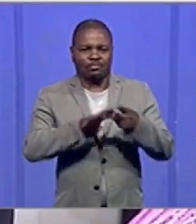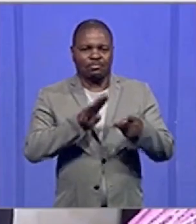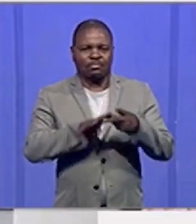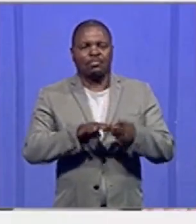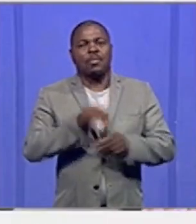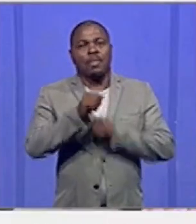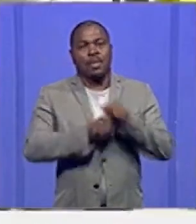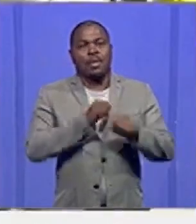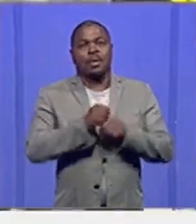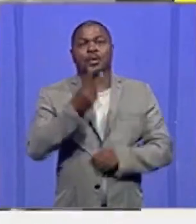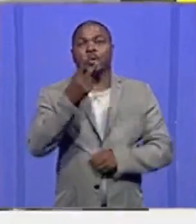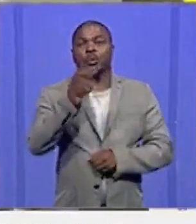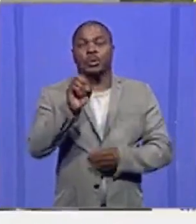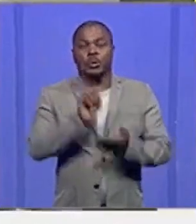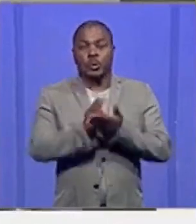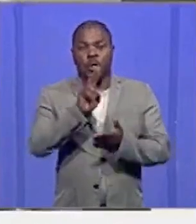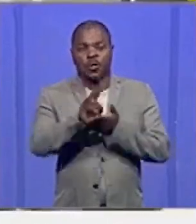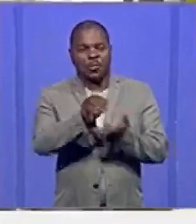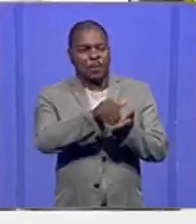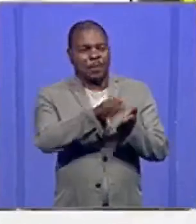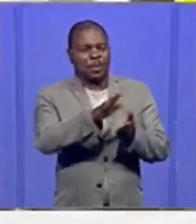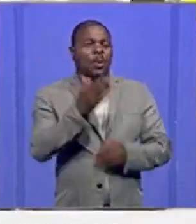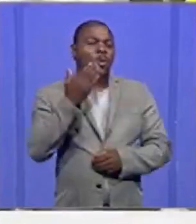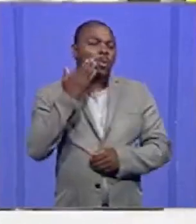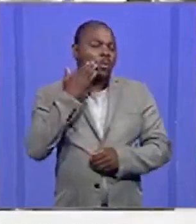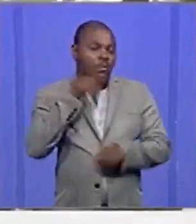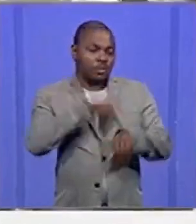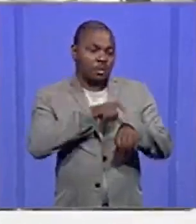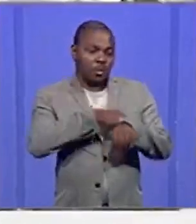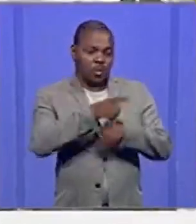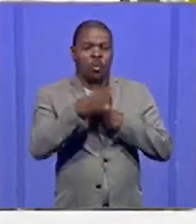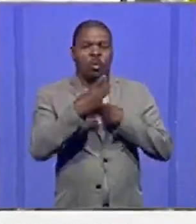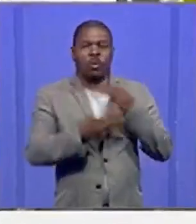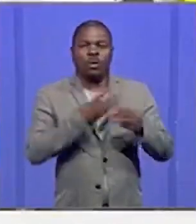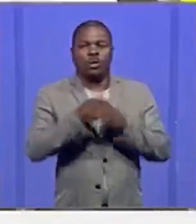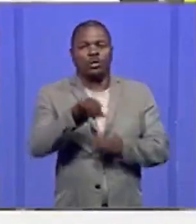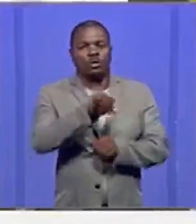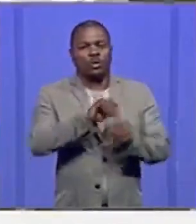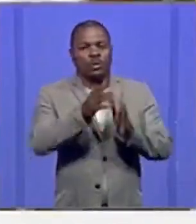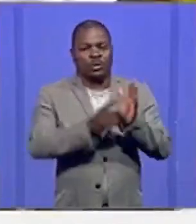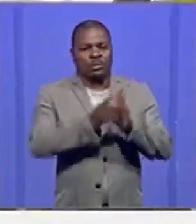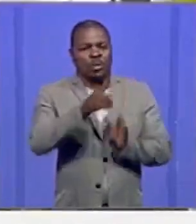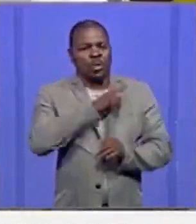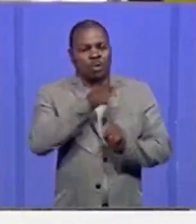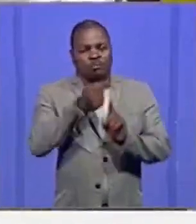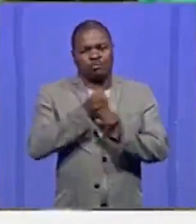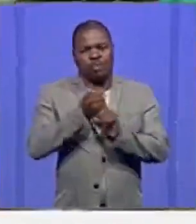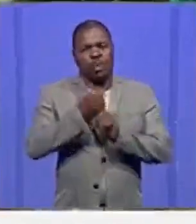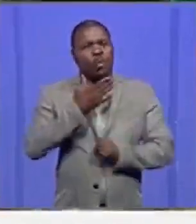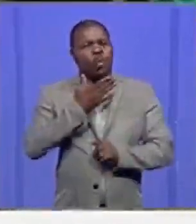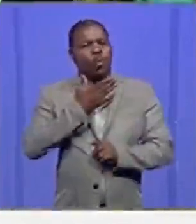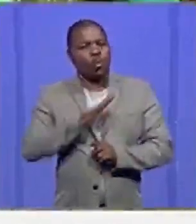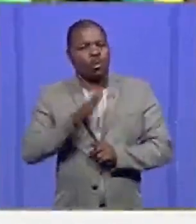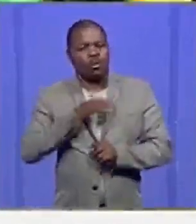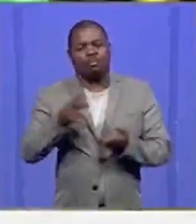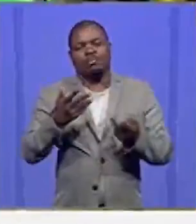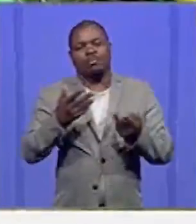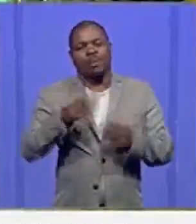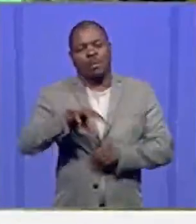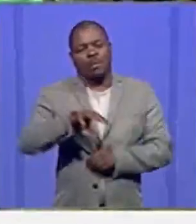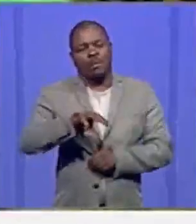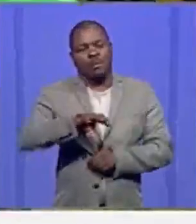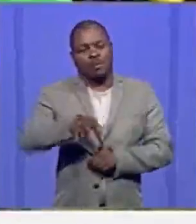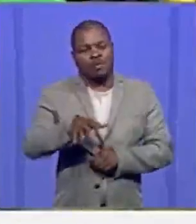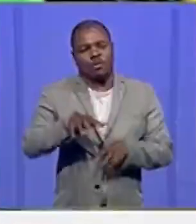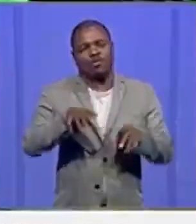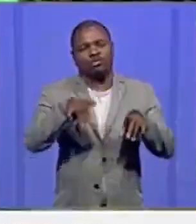ka 2012 e le letona la ntshetsopele ya moruo ka mora ho leka ho iketela ho ba modulasetulo wa ANC